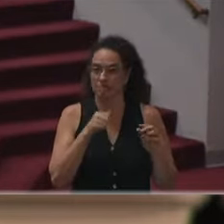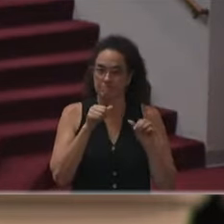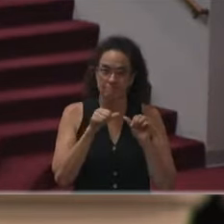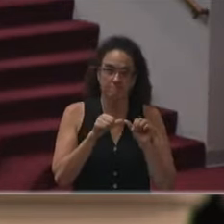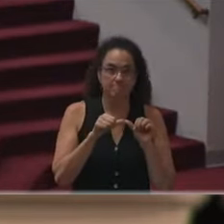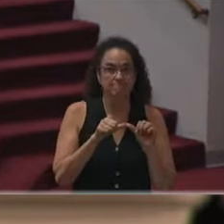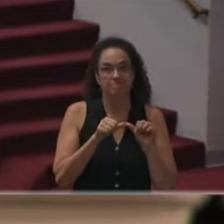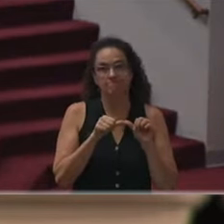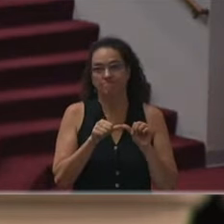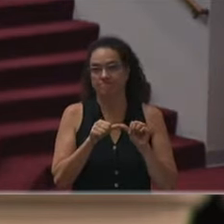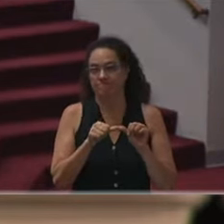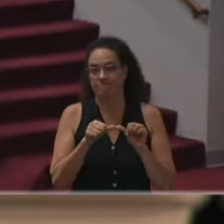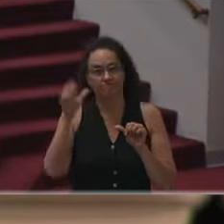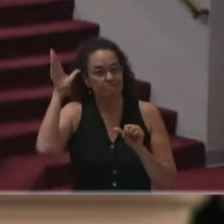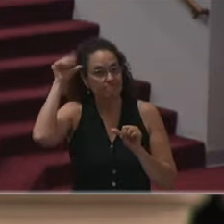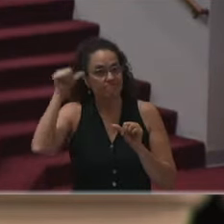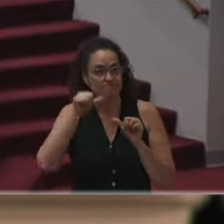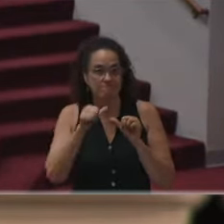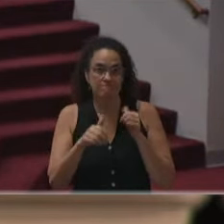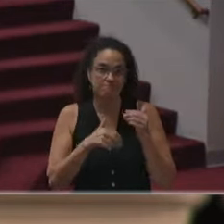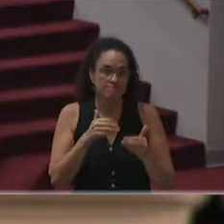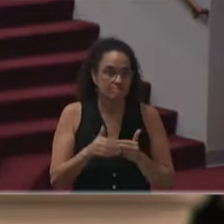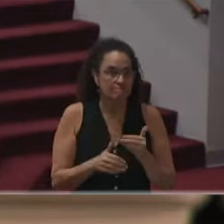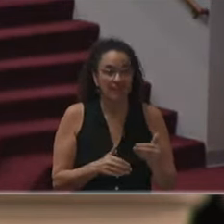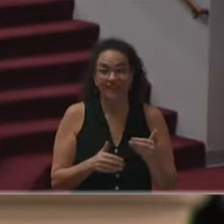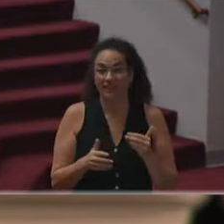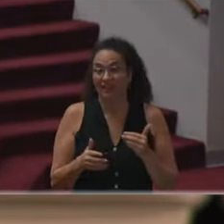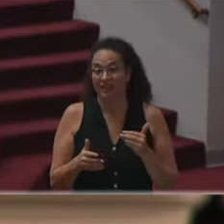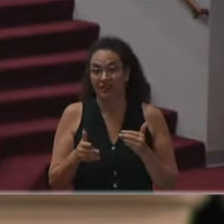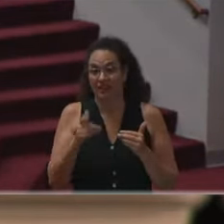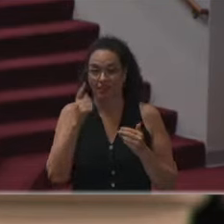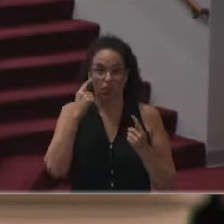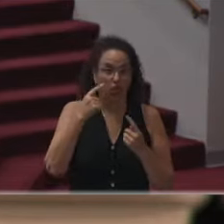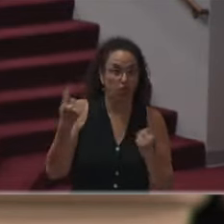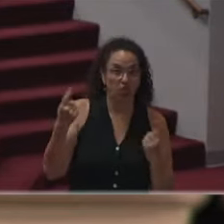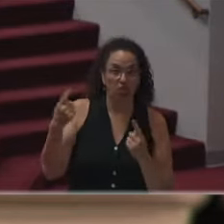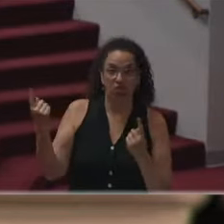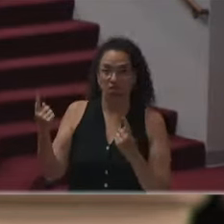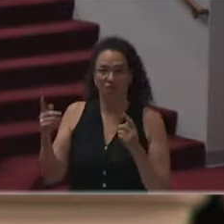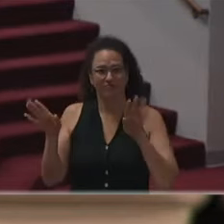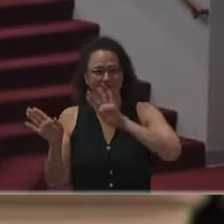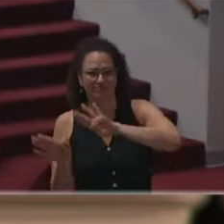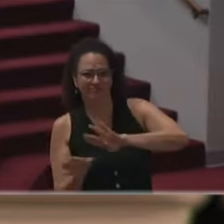we put aside our differences and come together for the greater good.